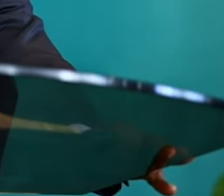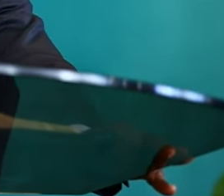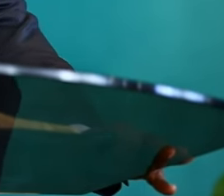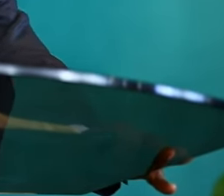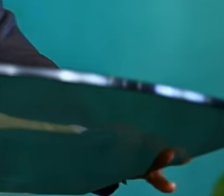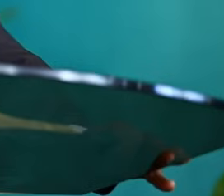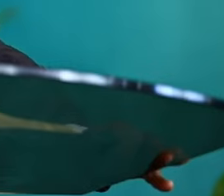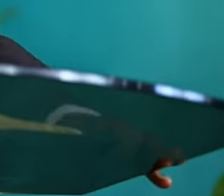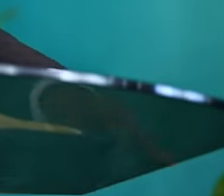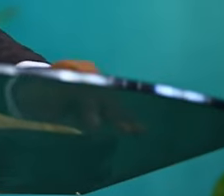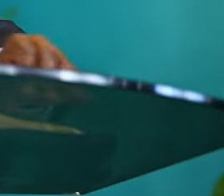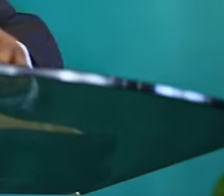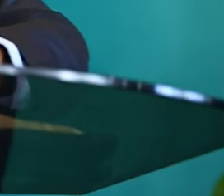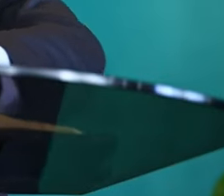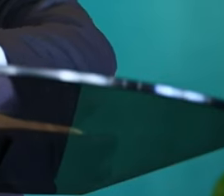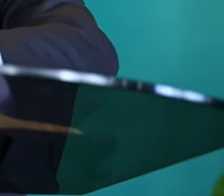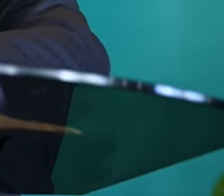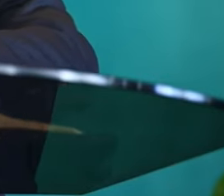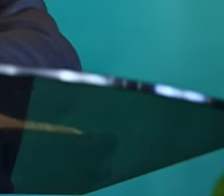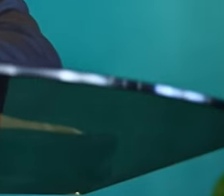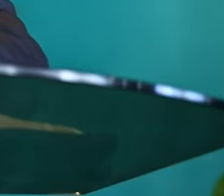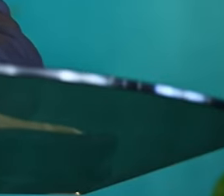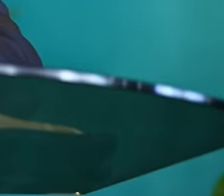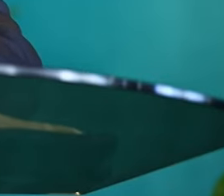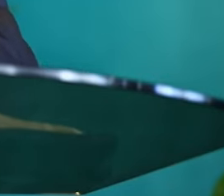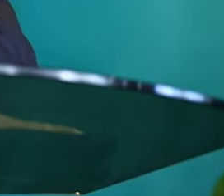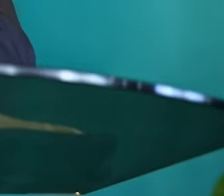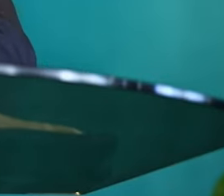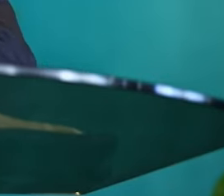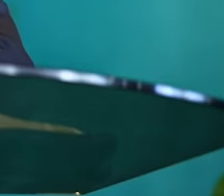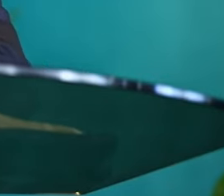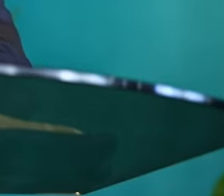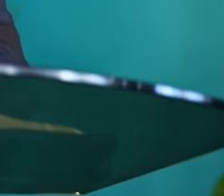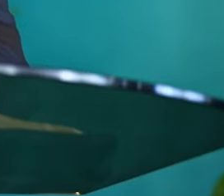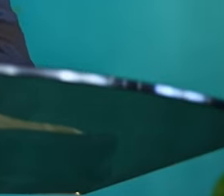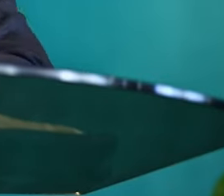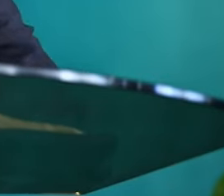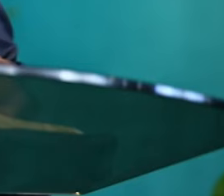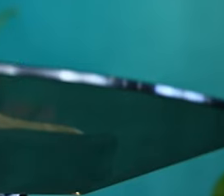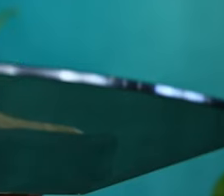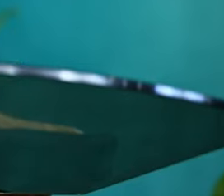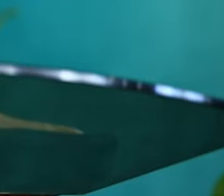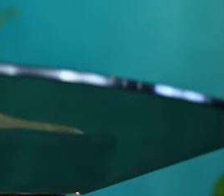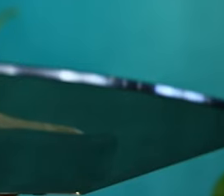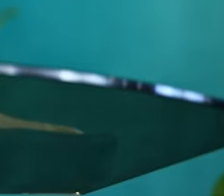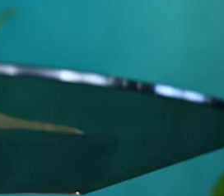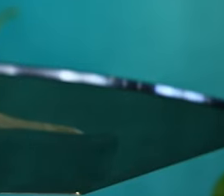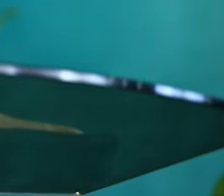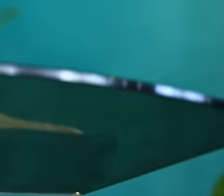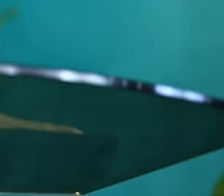Interesting, isn't it? Now, there are two things I want us to pick here. I say sometimes it is good to